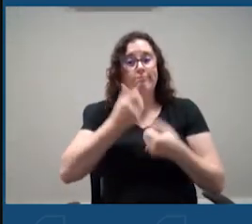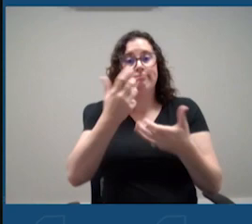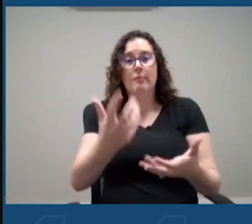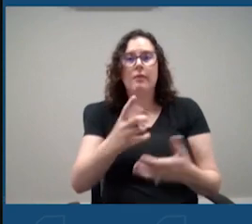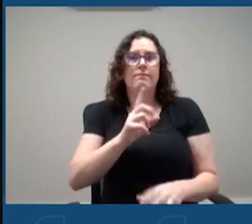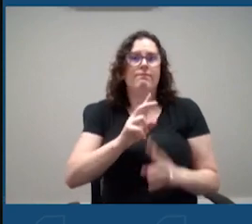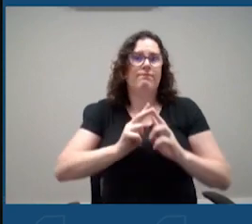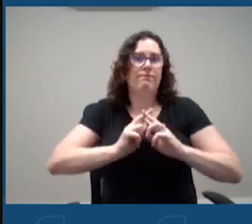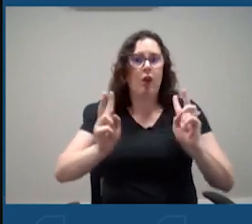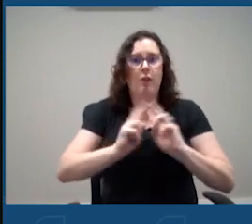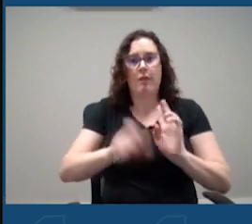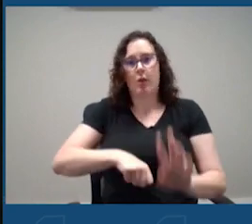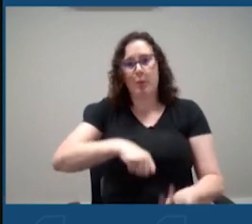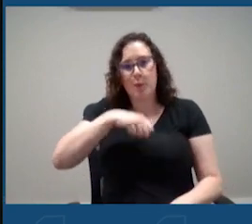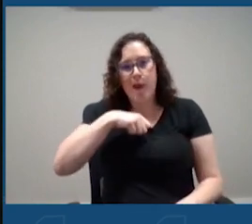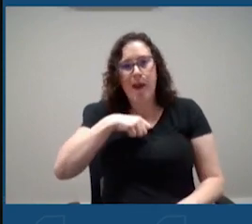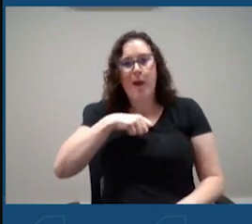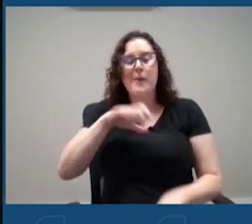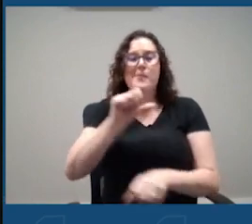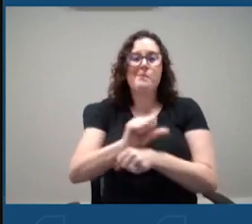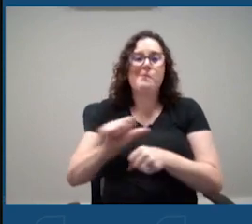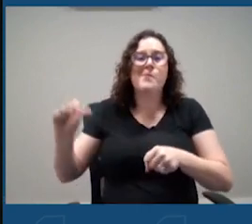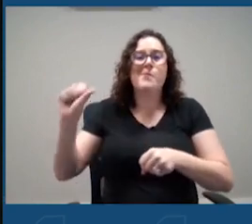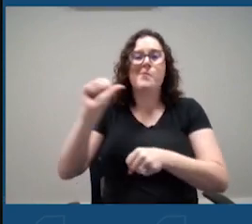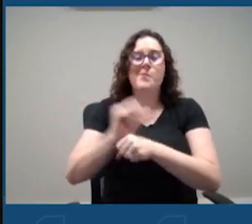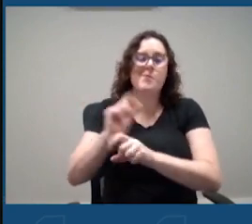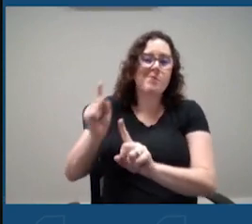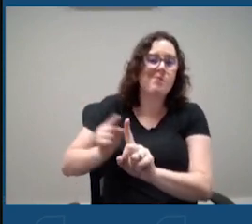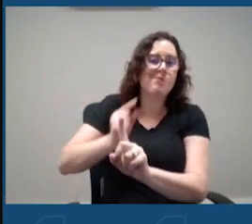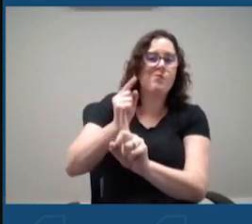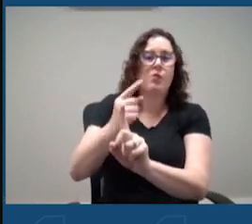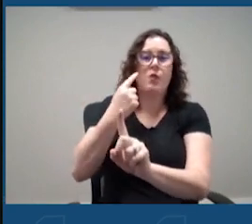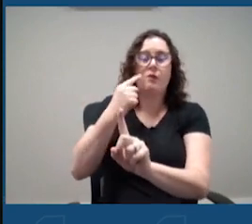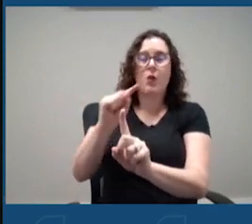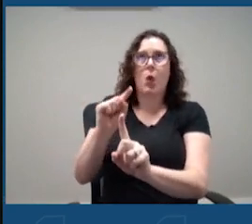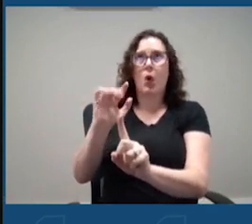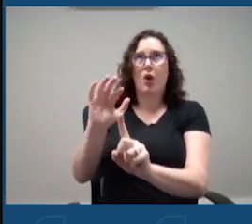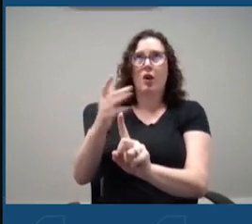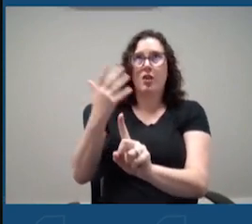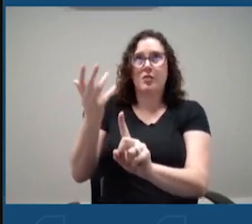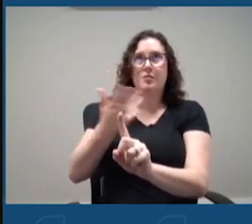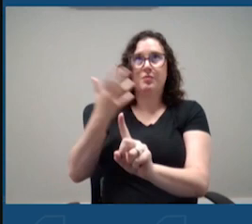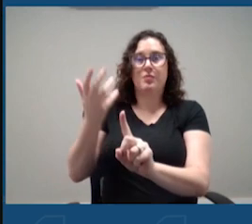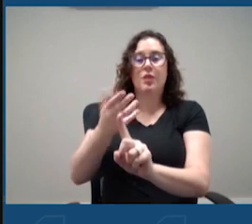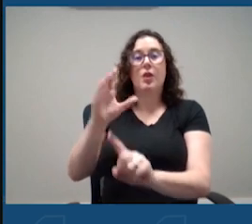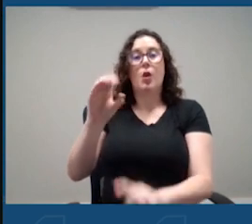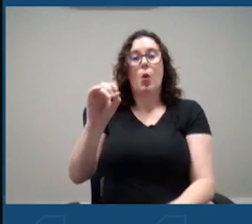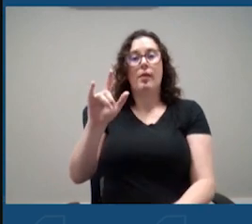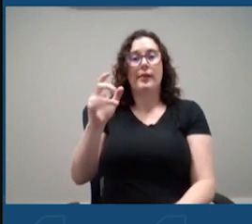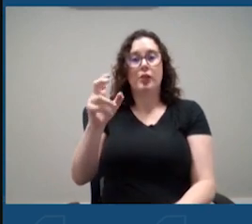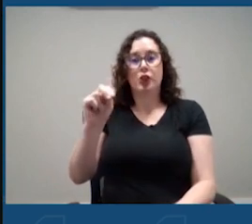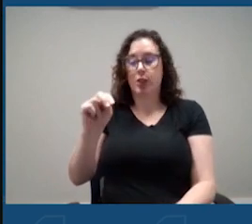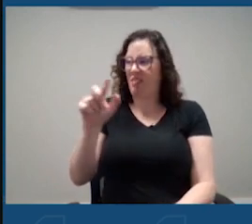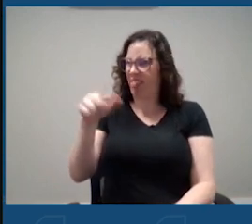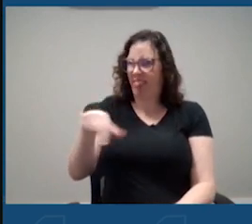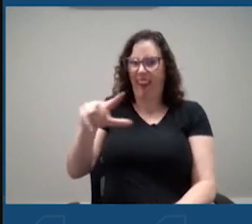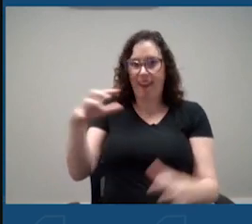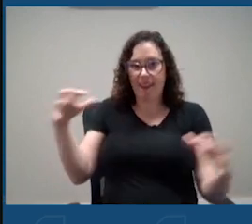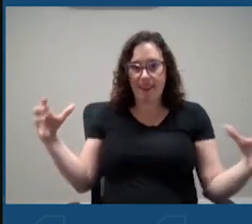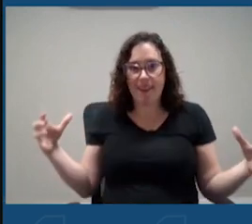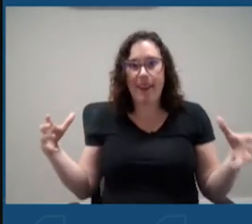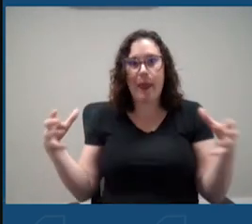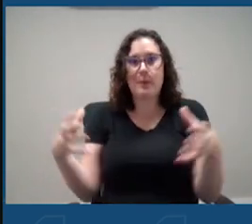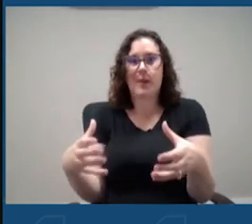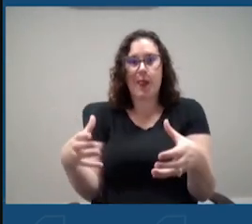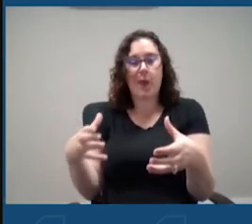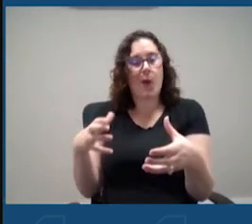proud of the effort for that a coalition came together